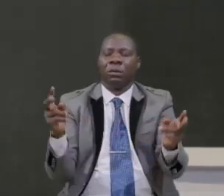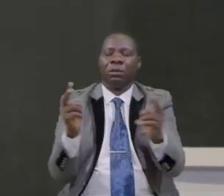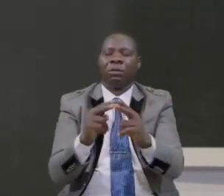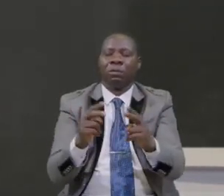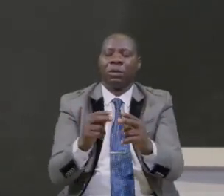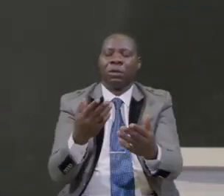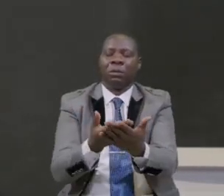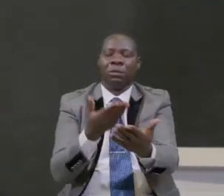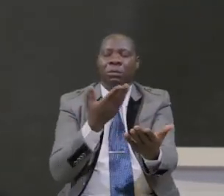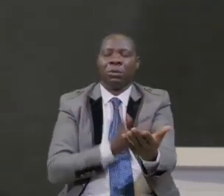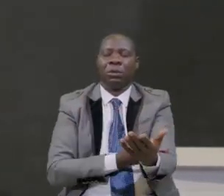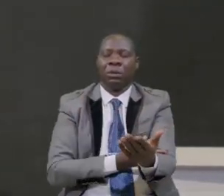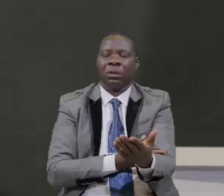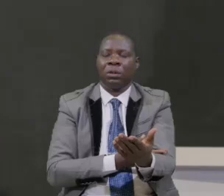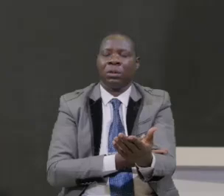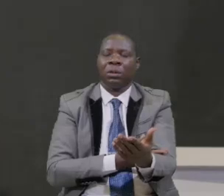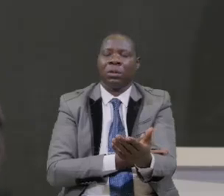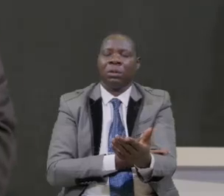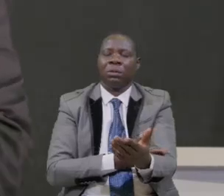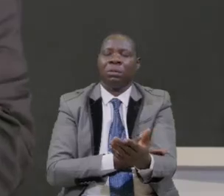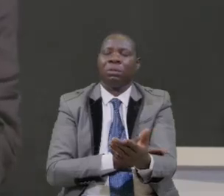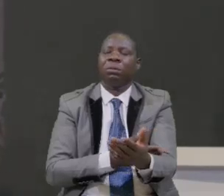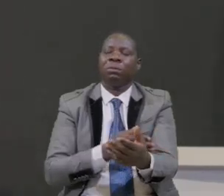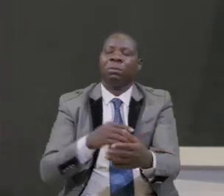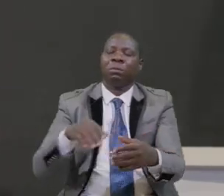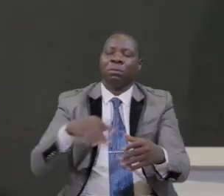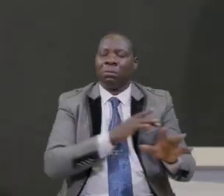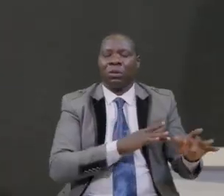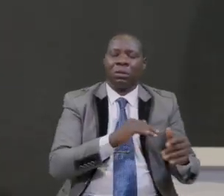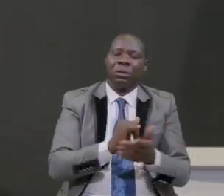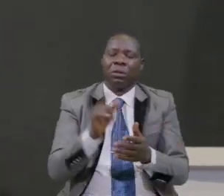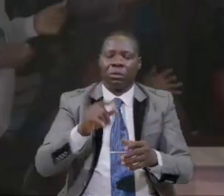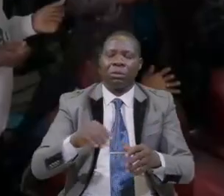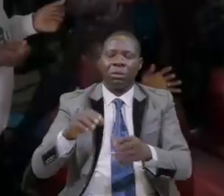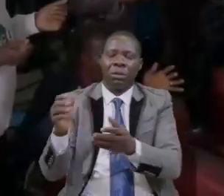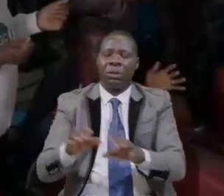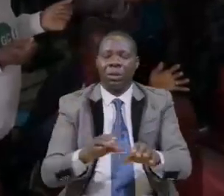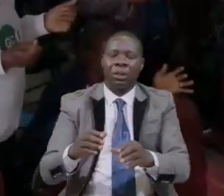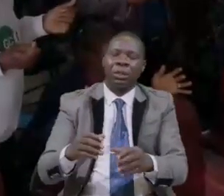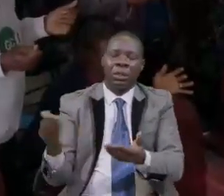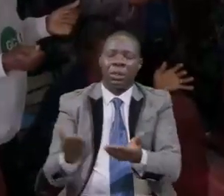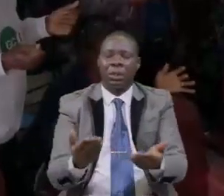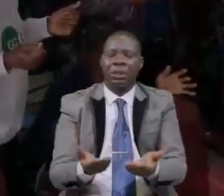the ministry you carry out will be done with this new anointing. Yeah.